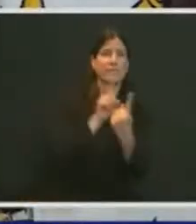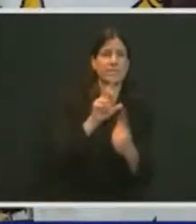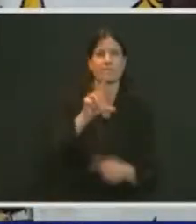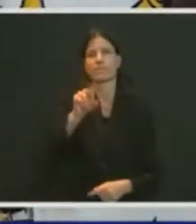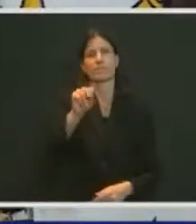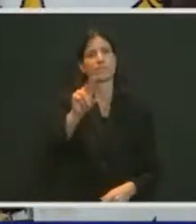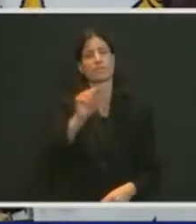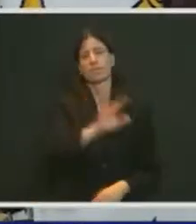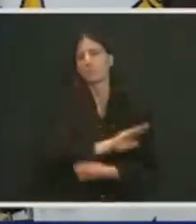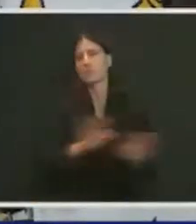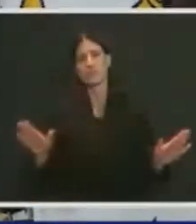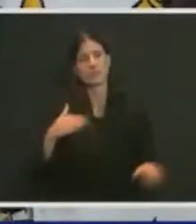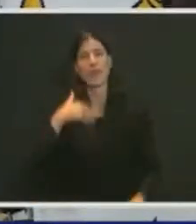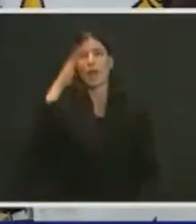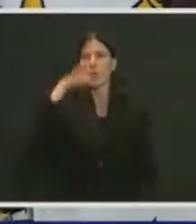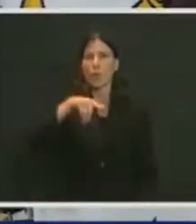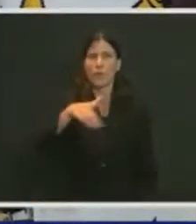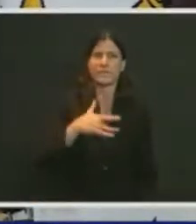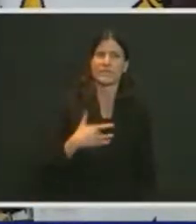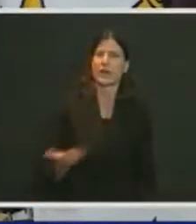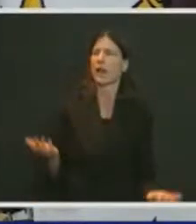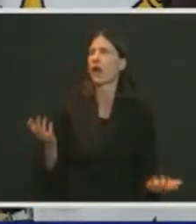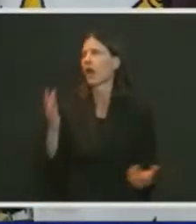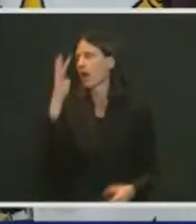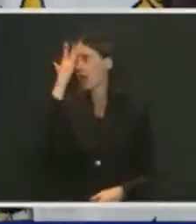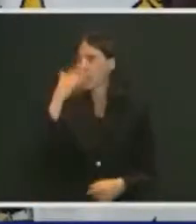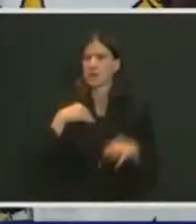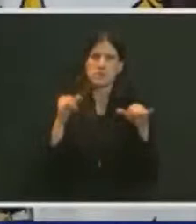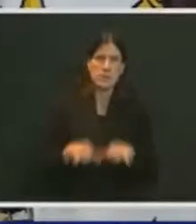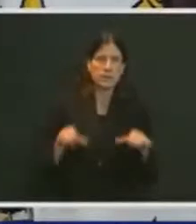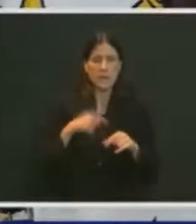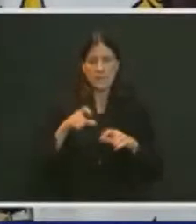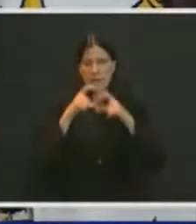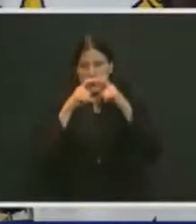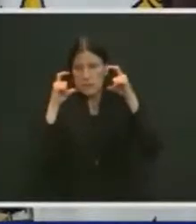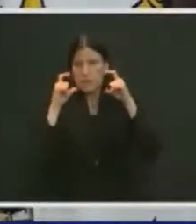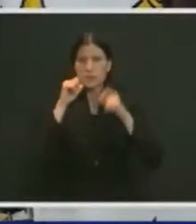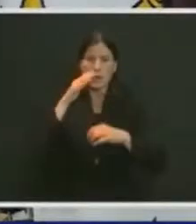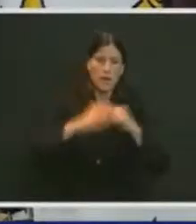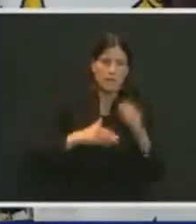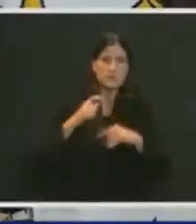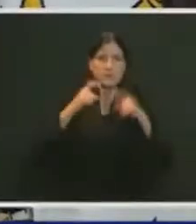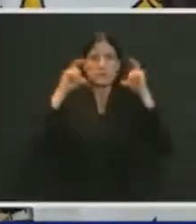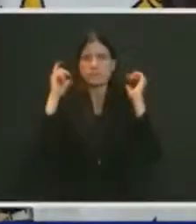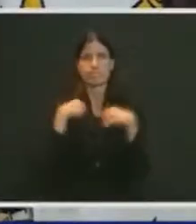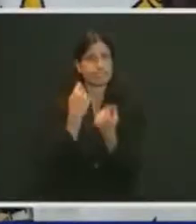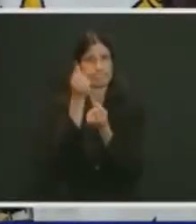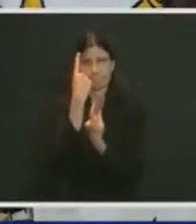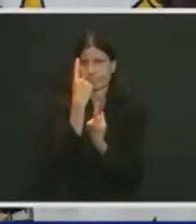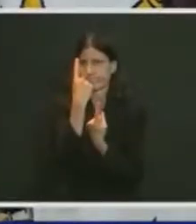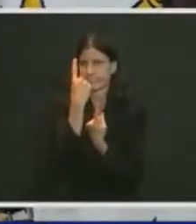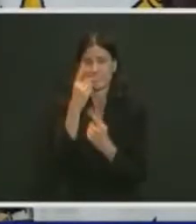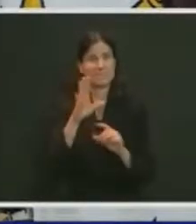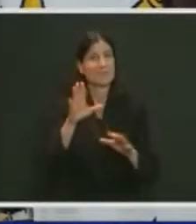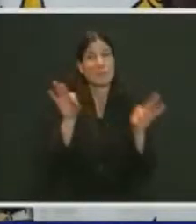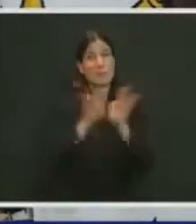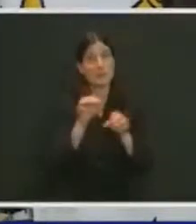and strange and annoying, we have to take them. And if we do, I think we're going to be in very good shape.